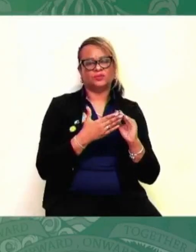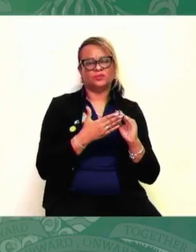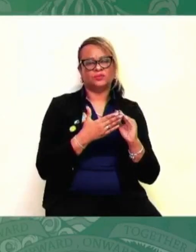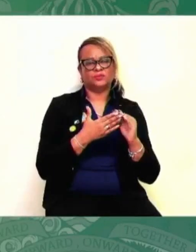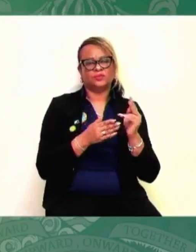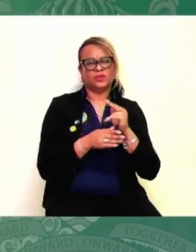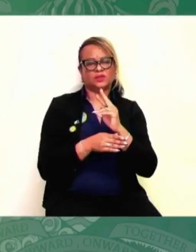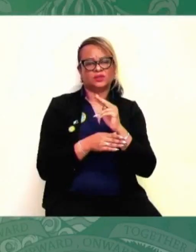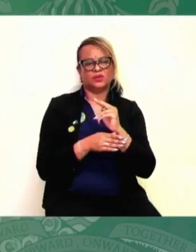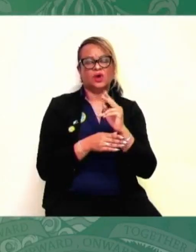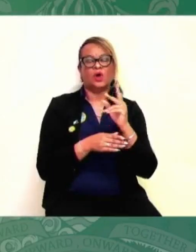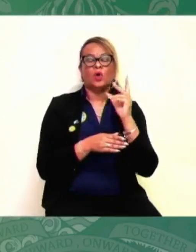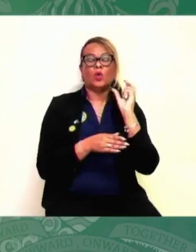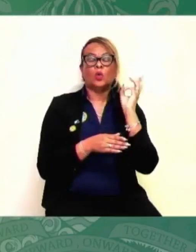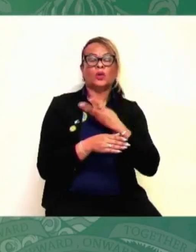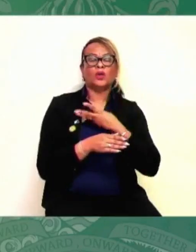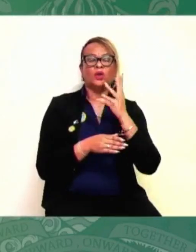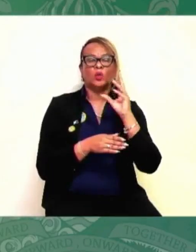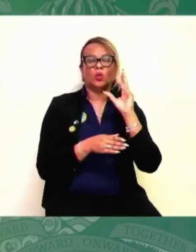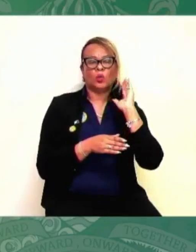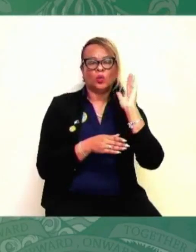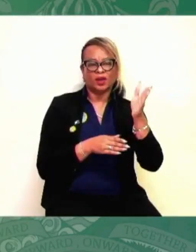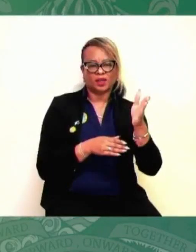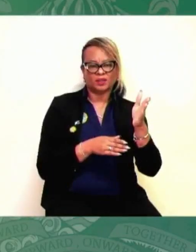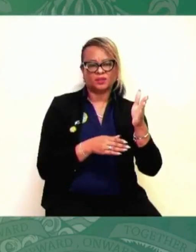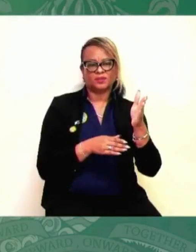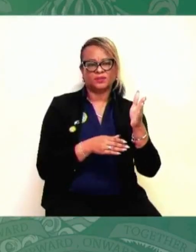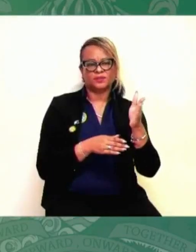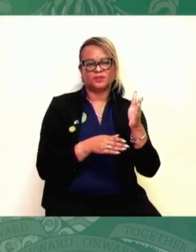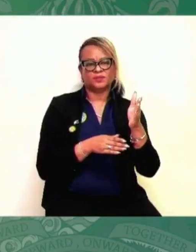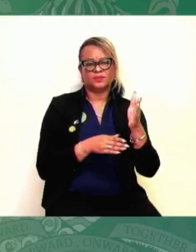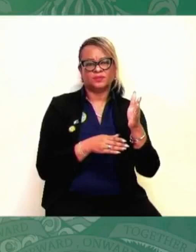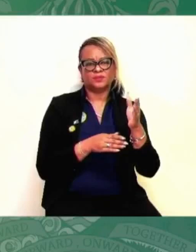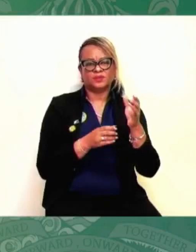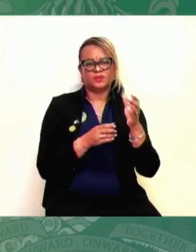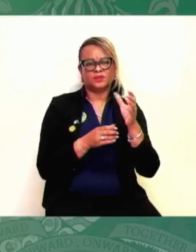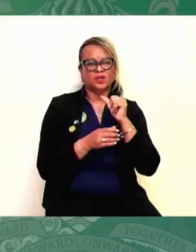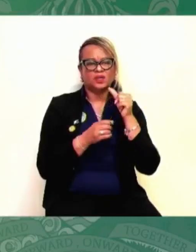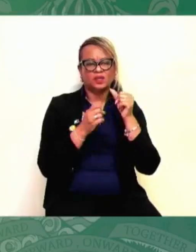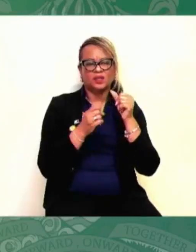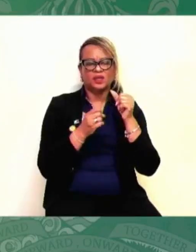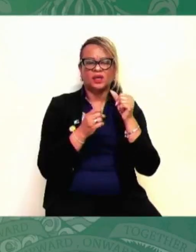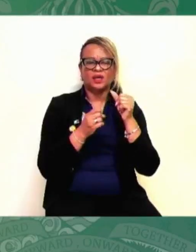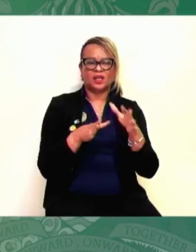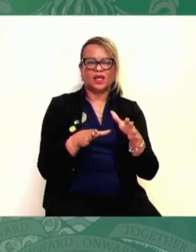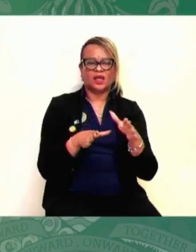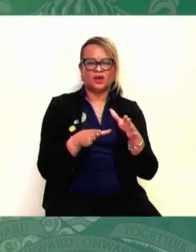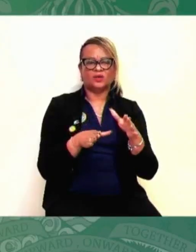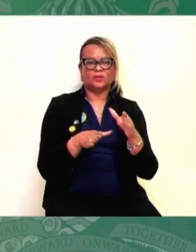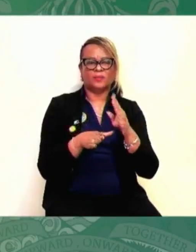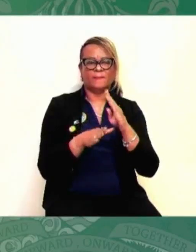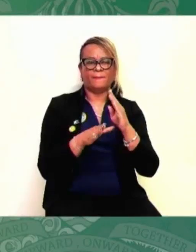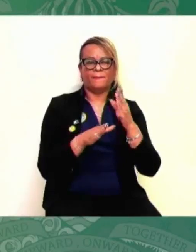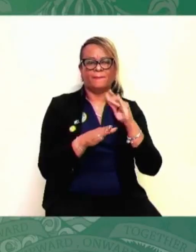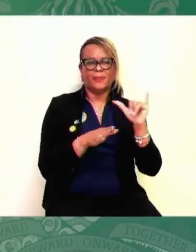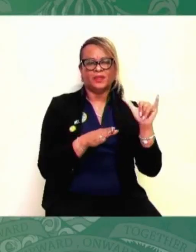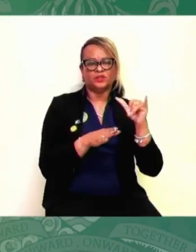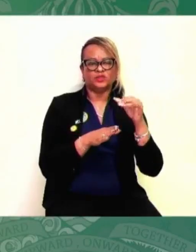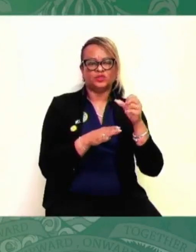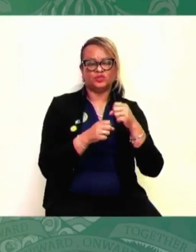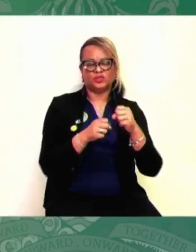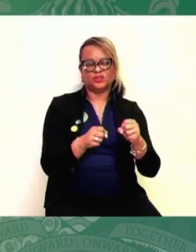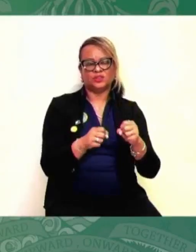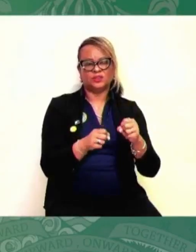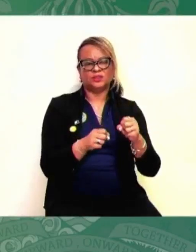We will, under no circumstances, allow Bay Street to remain in the state that it has languished in